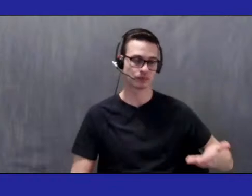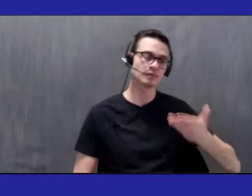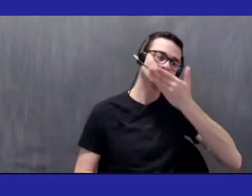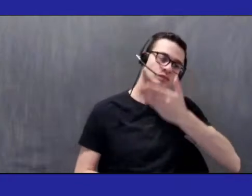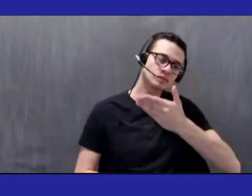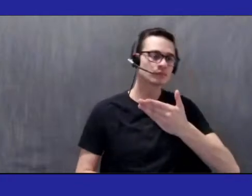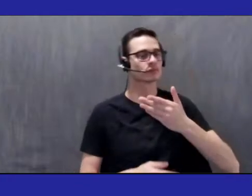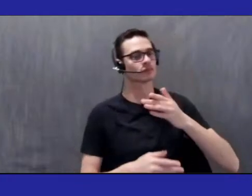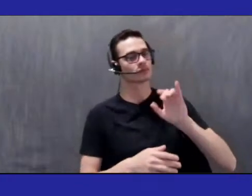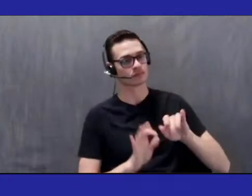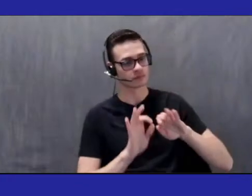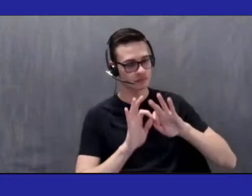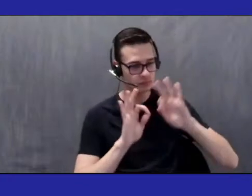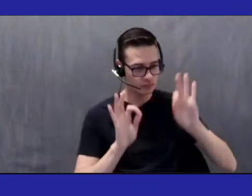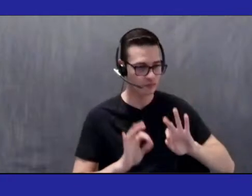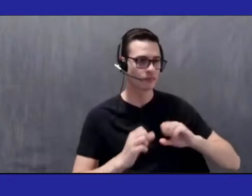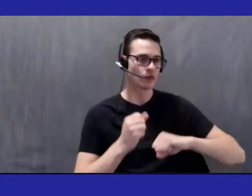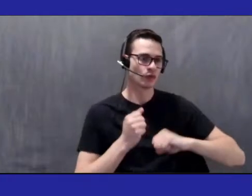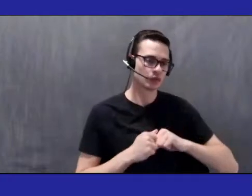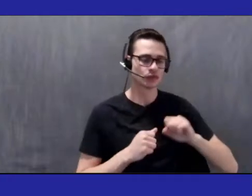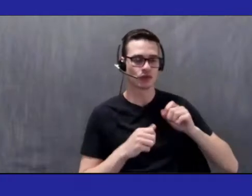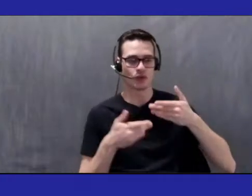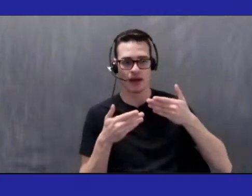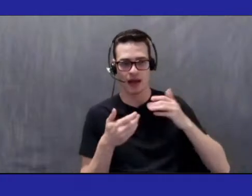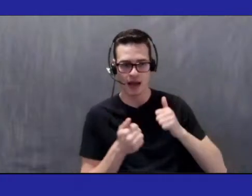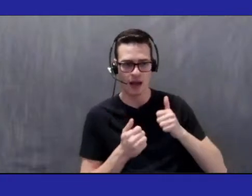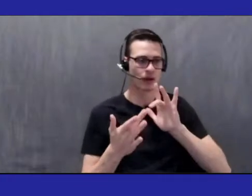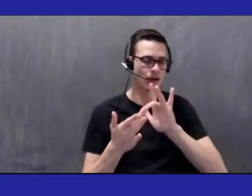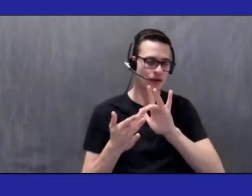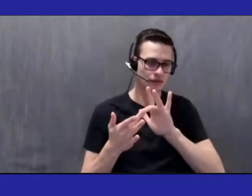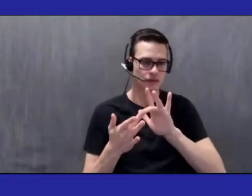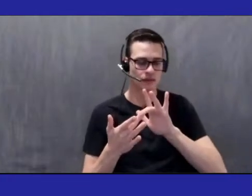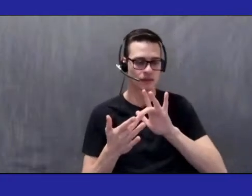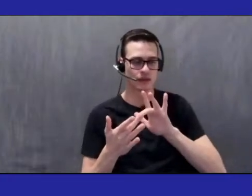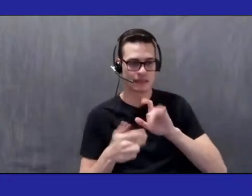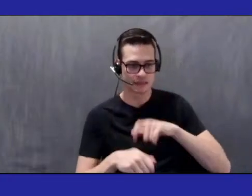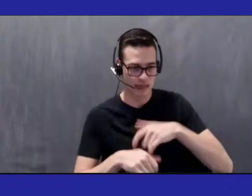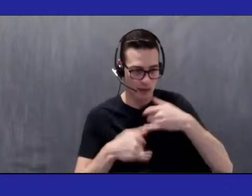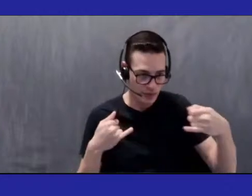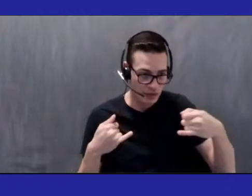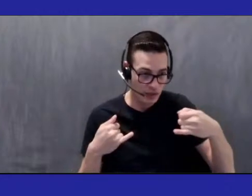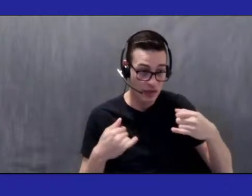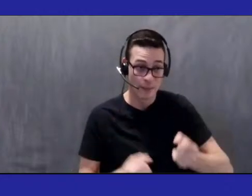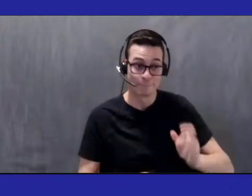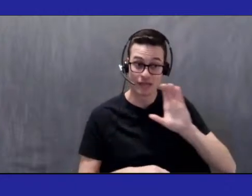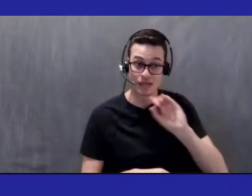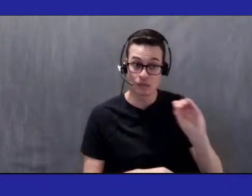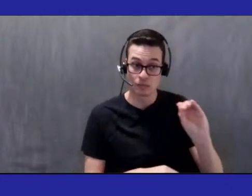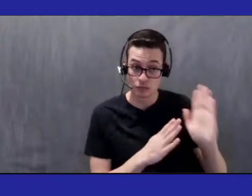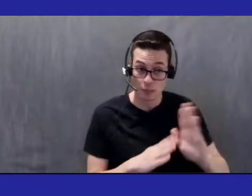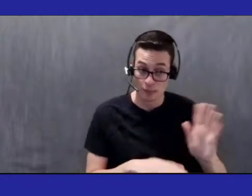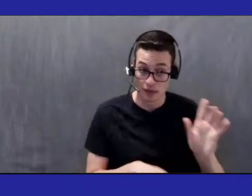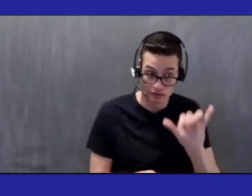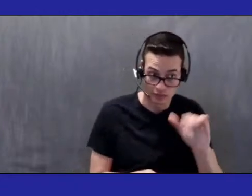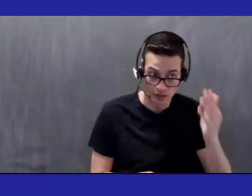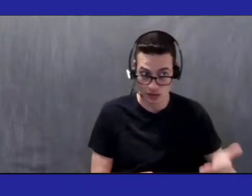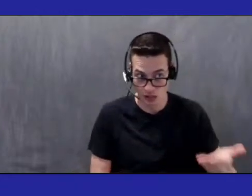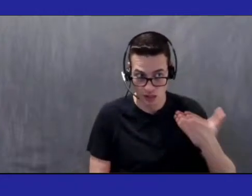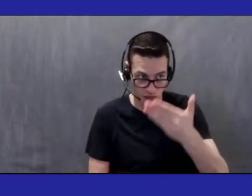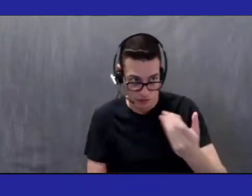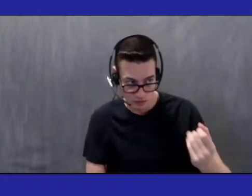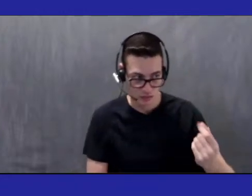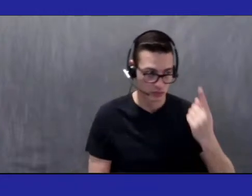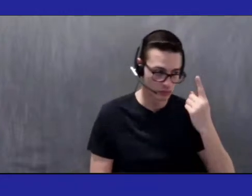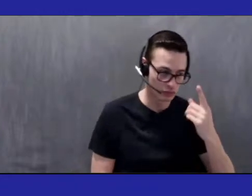in this format. It has to be in this method. And I think for lots of companies, preparing that document and understanding it in the